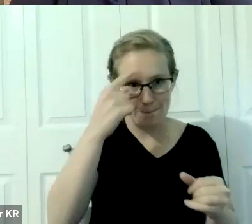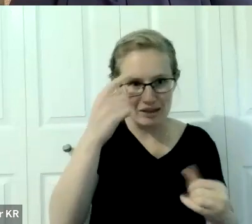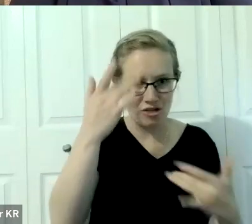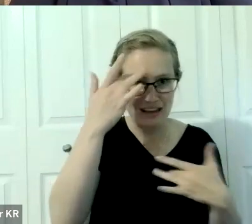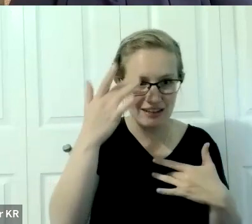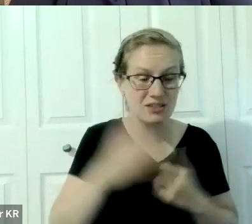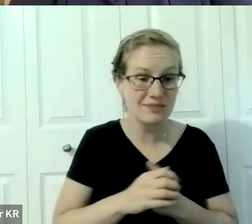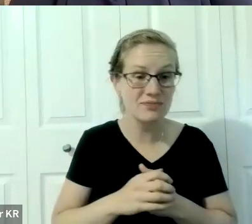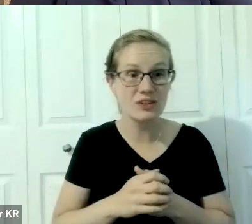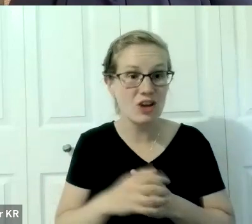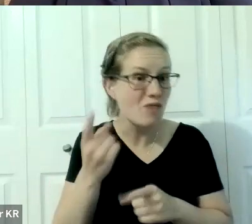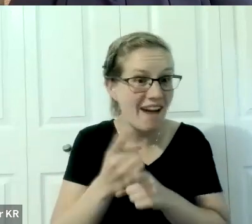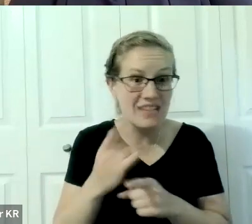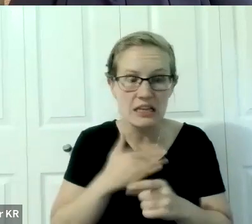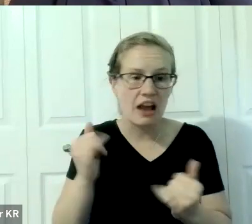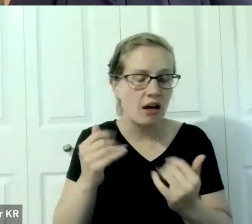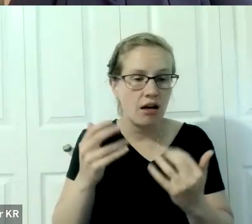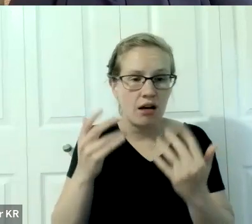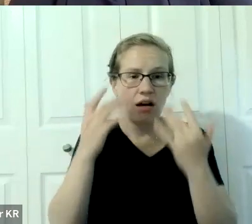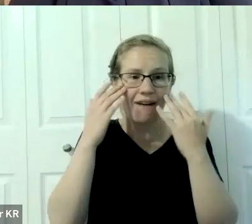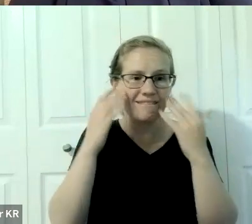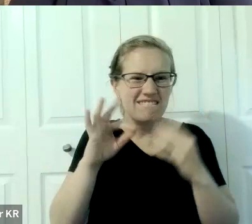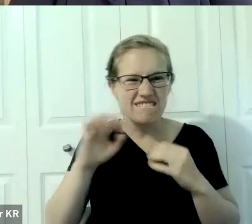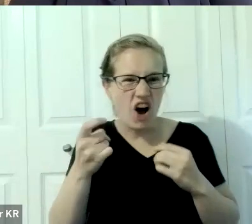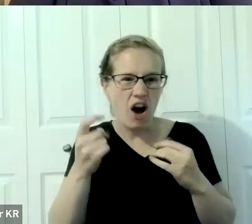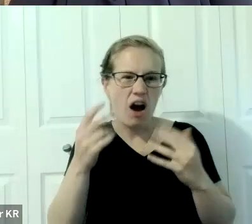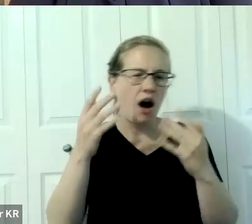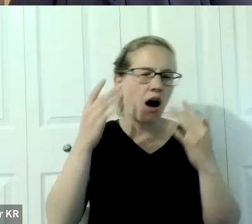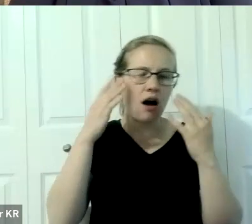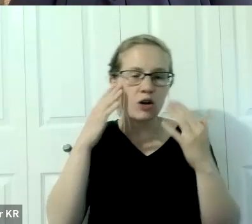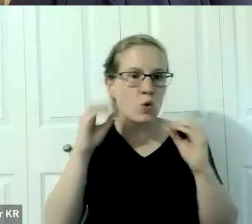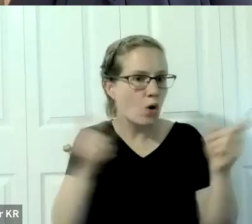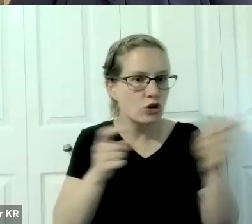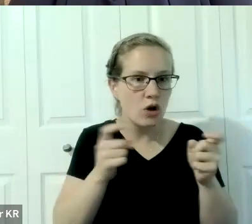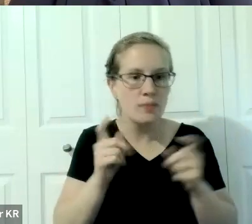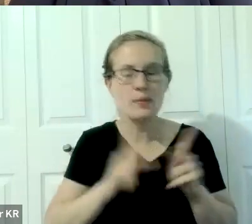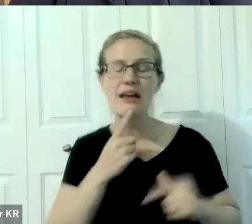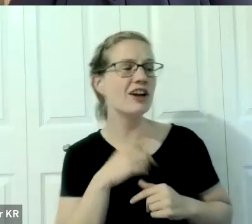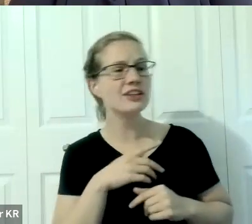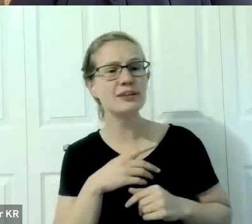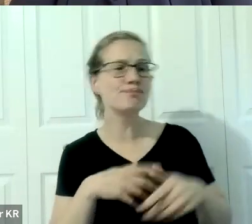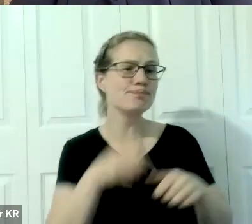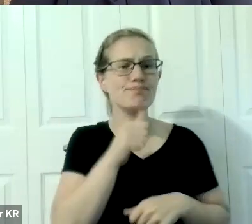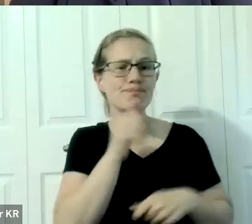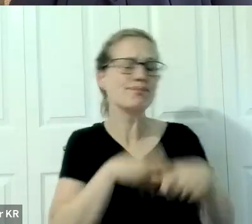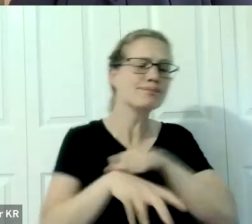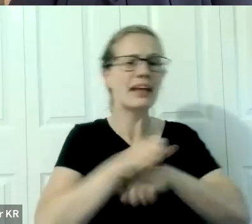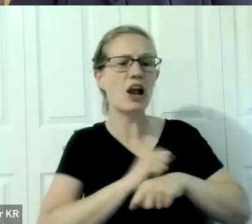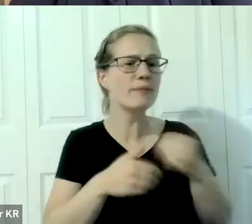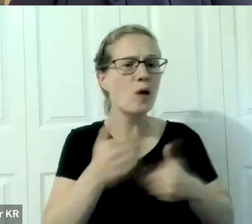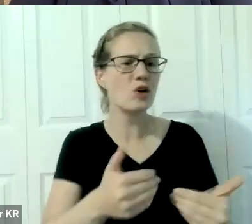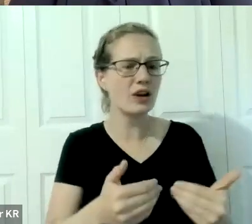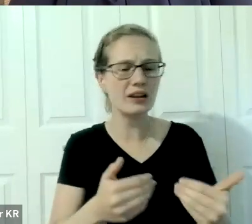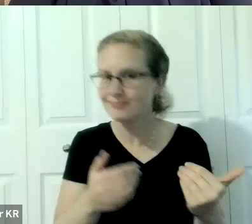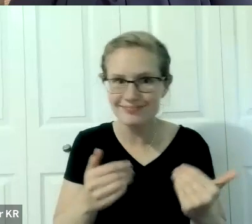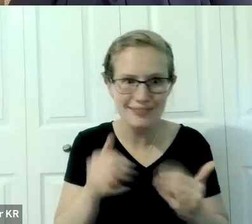in like a fog. You have no control over it. You really don't. It's when people say buck up and get over it, that's just not possible. It comes